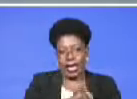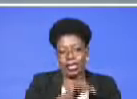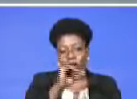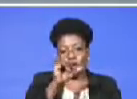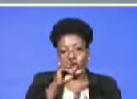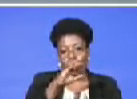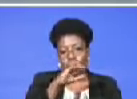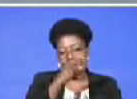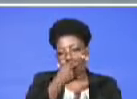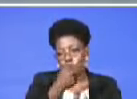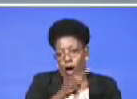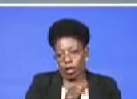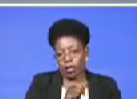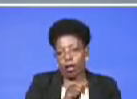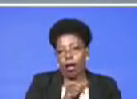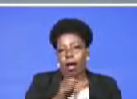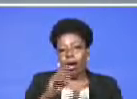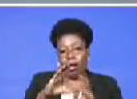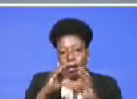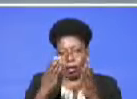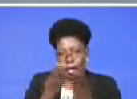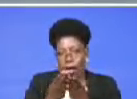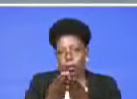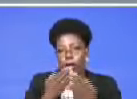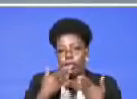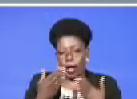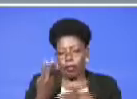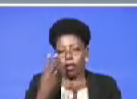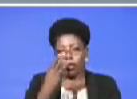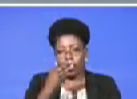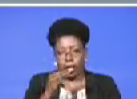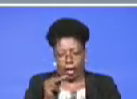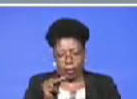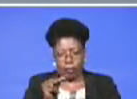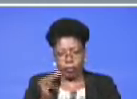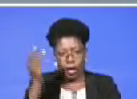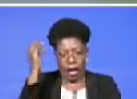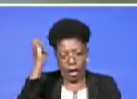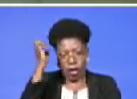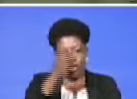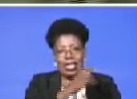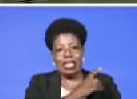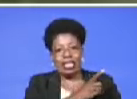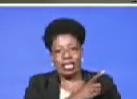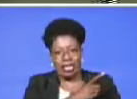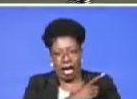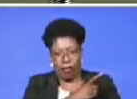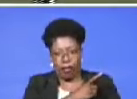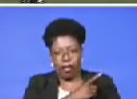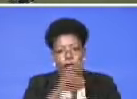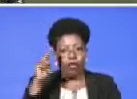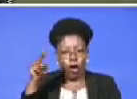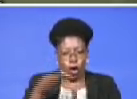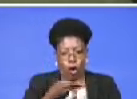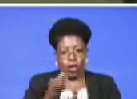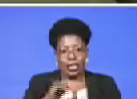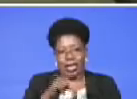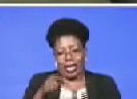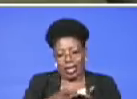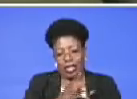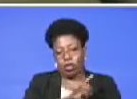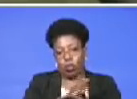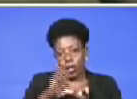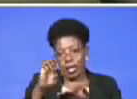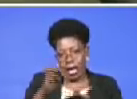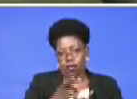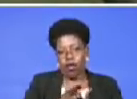Club. We're very grateful to the Nassau Yacht Club and its Commodore, Adam Darville, who's here with us, for hosting this weekend's